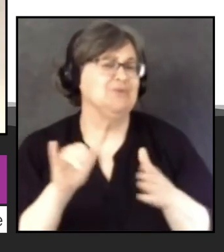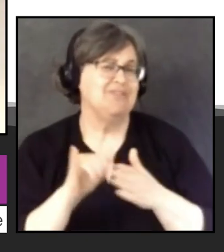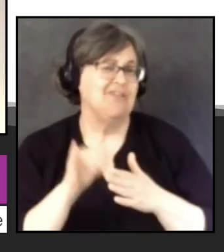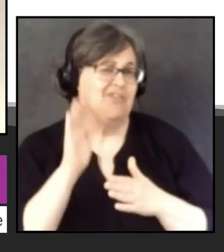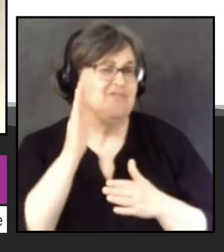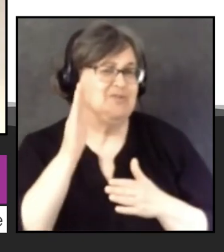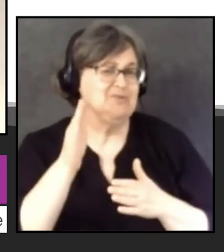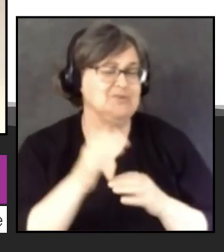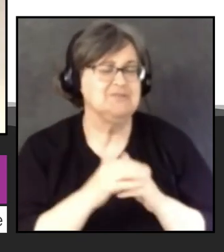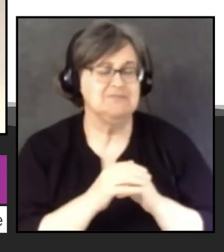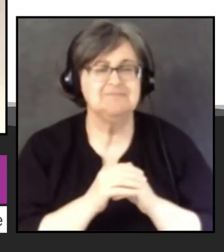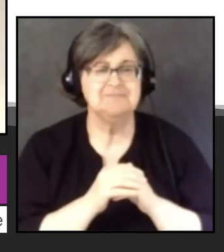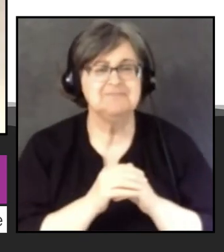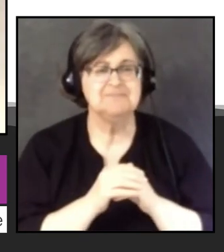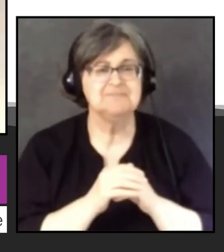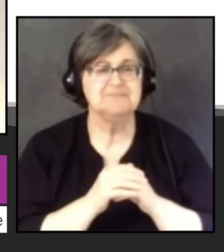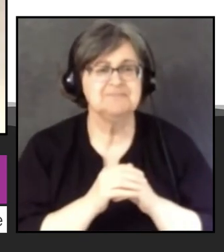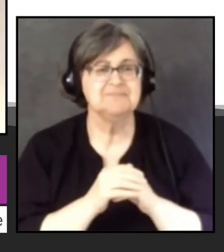future and